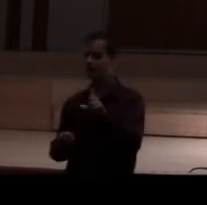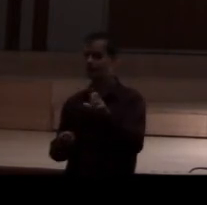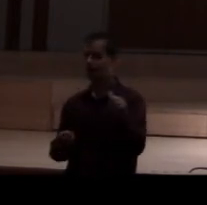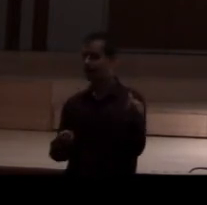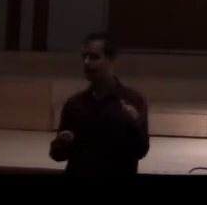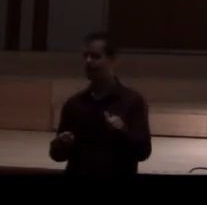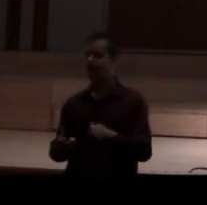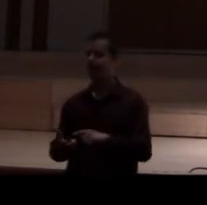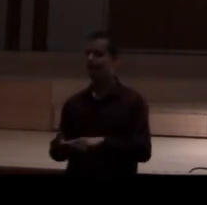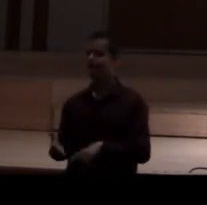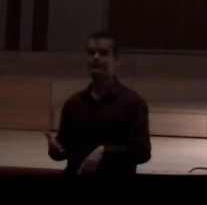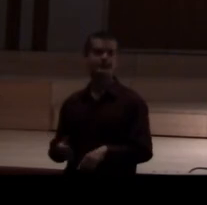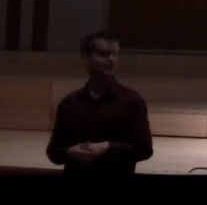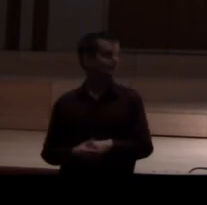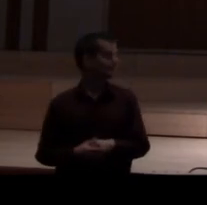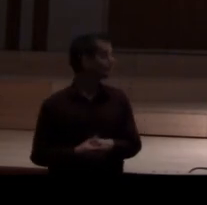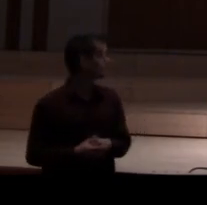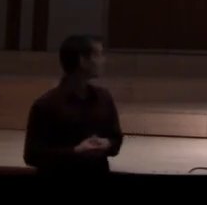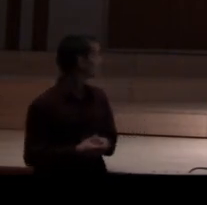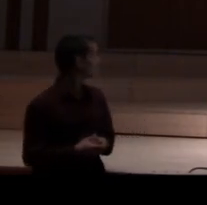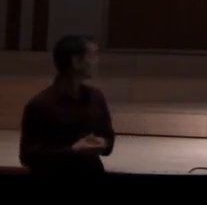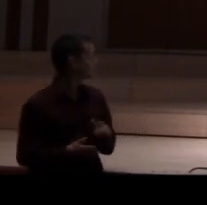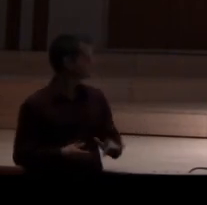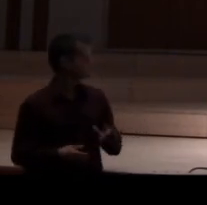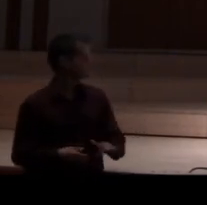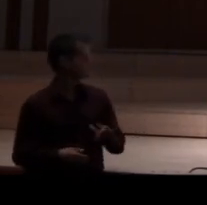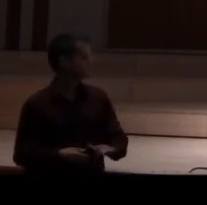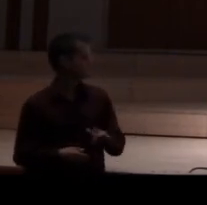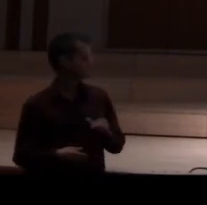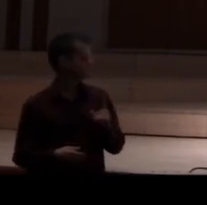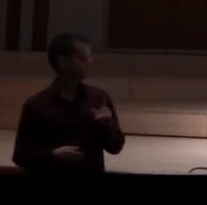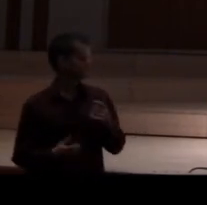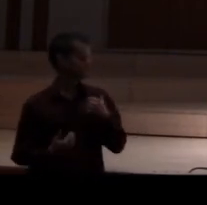slide would move ahead. I had an image that was supposed to go along with that.